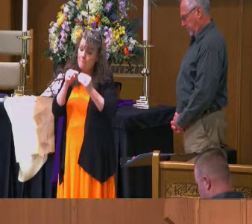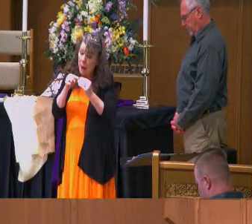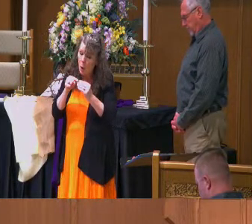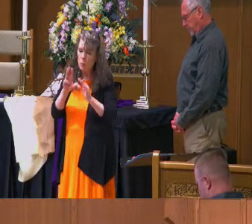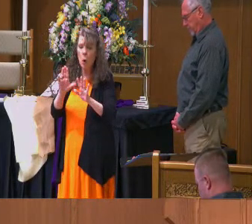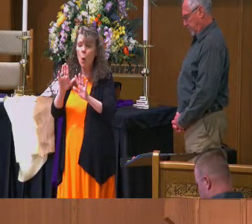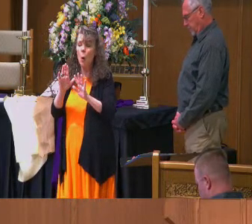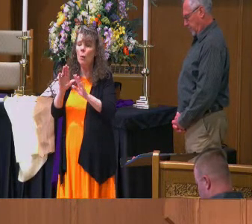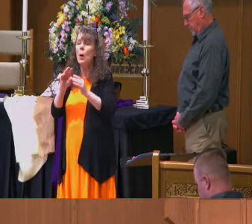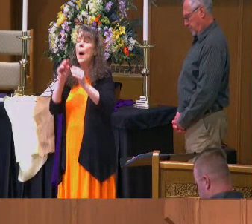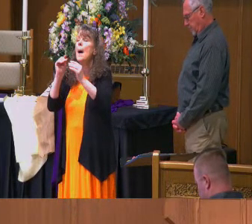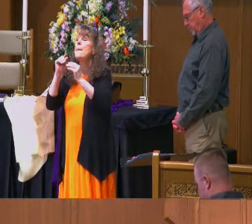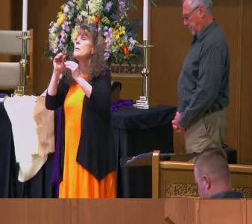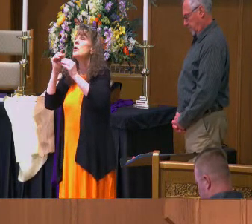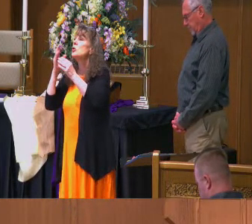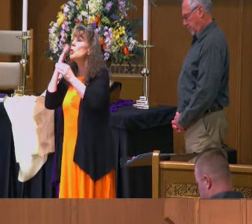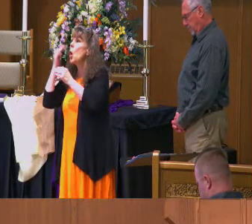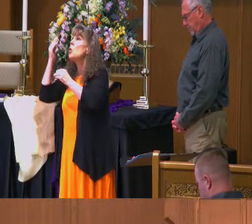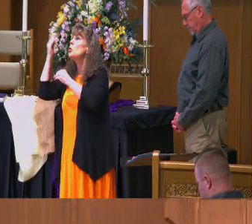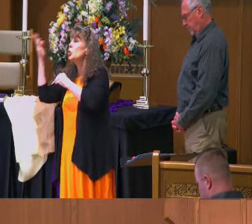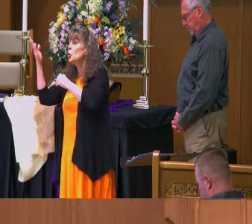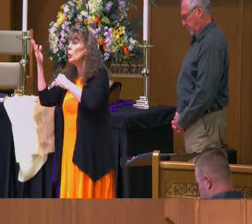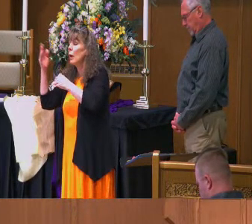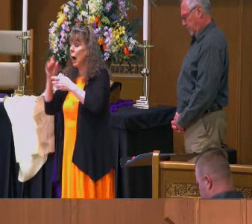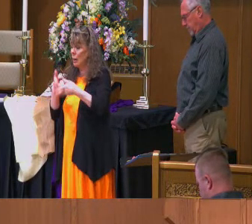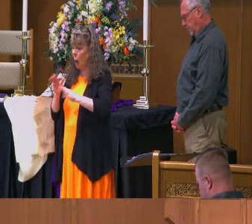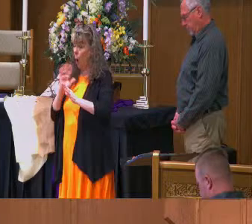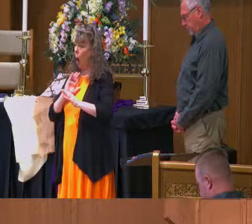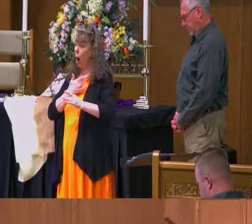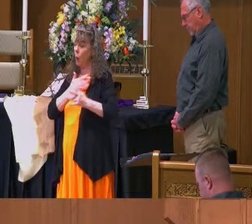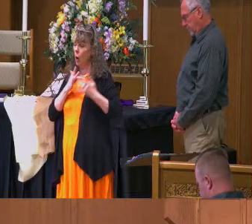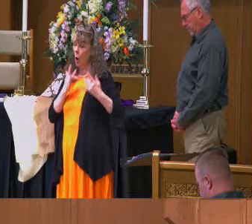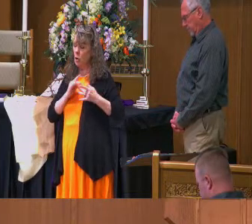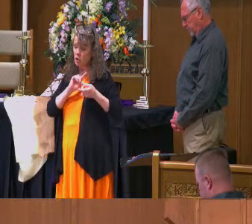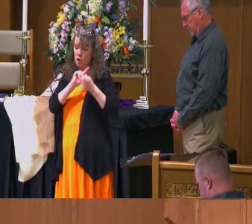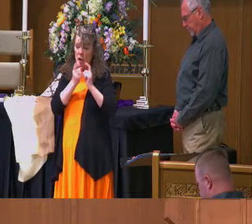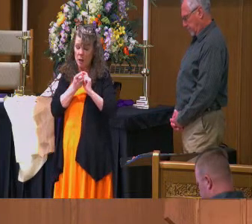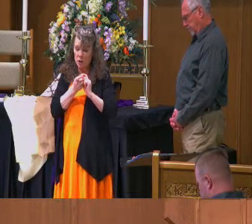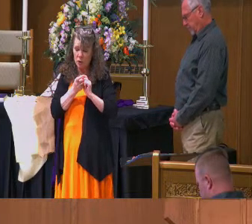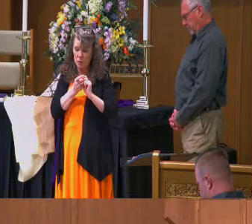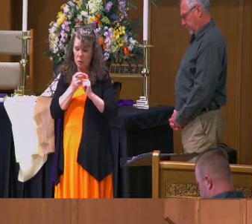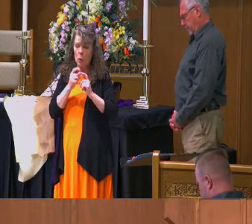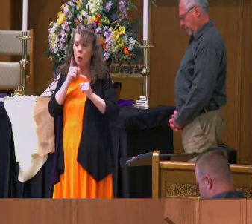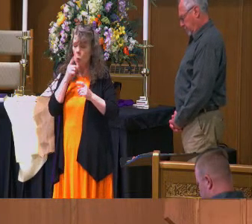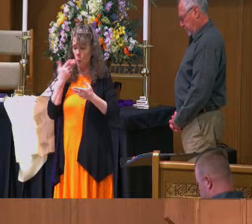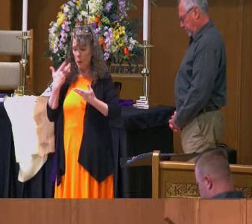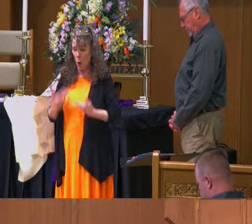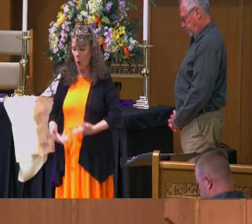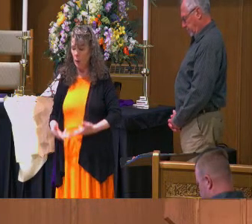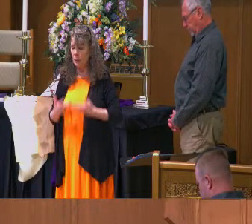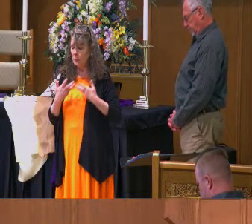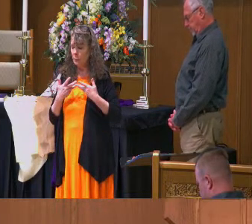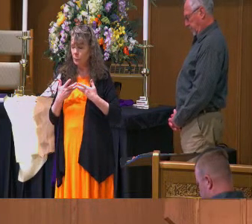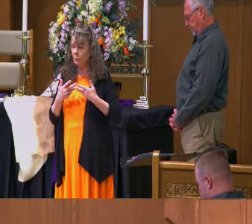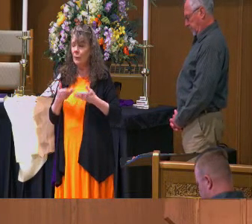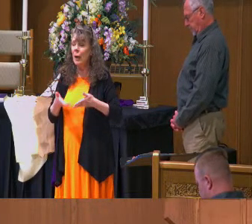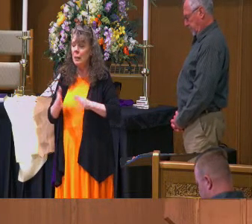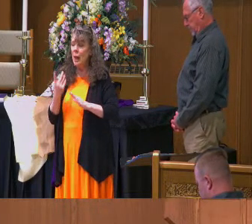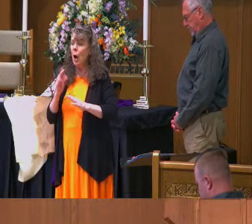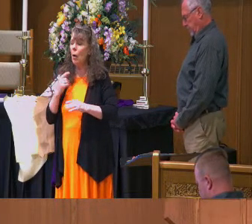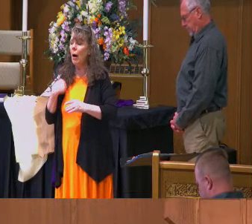you more, so that it changes our heart, changes who we are, gives us new longings, greater longings for